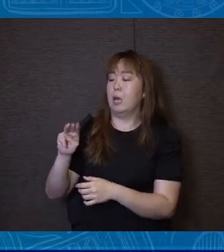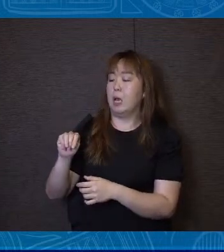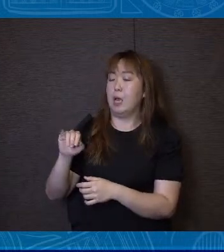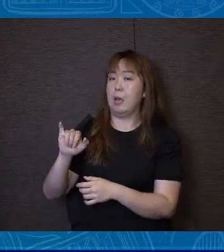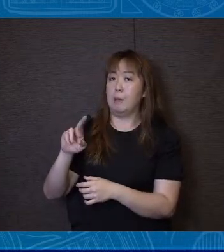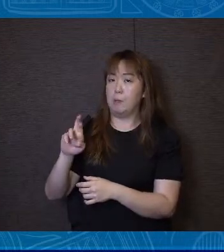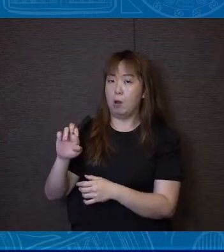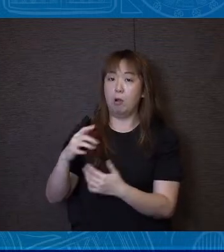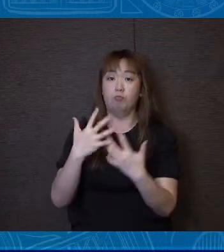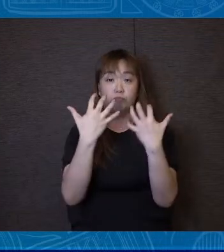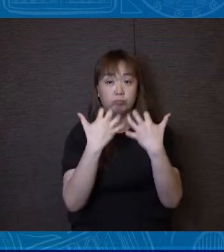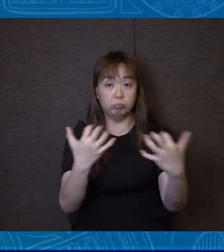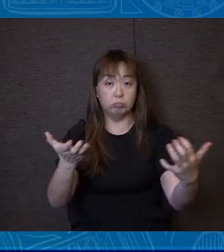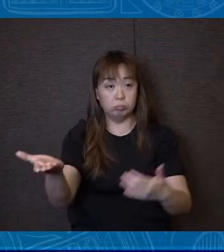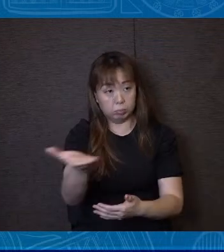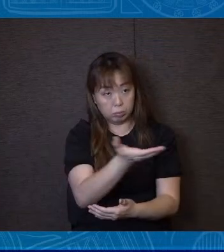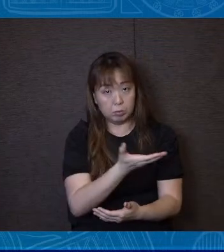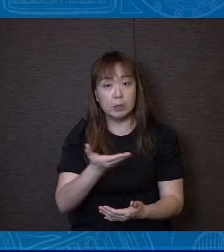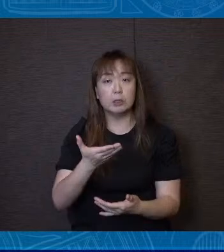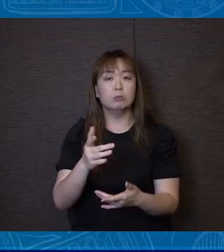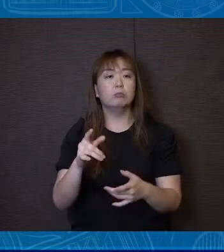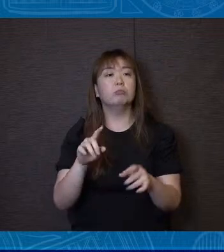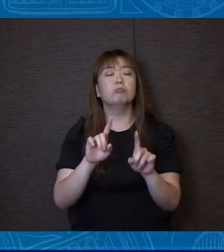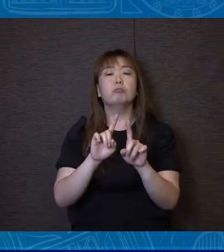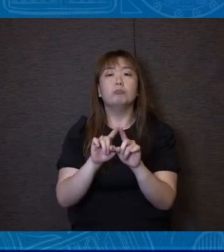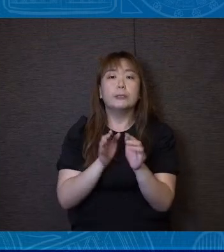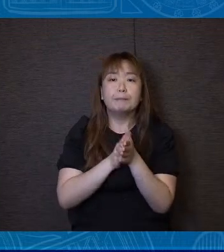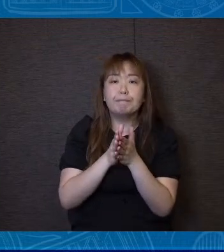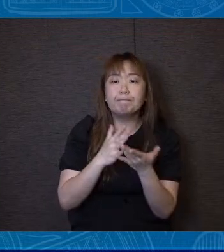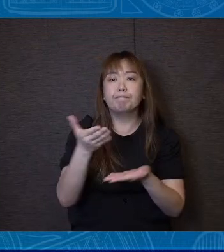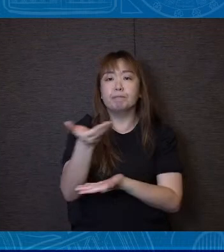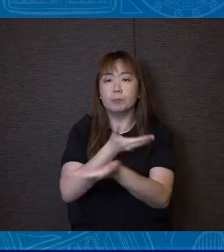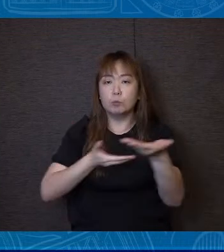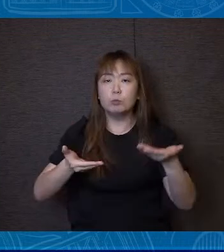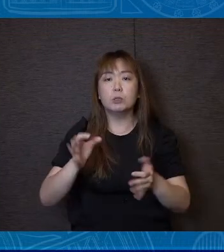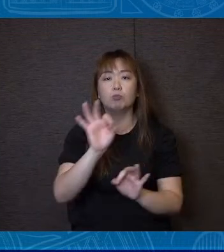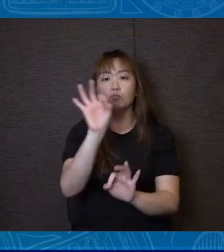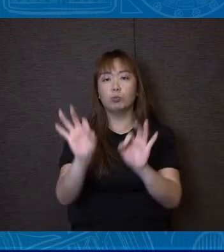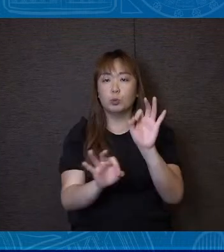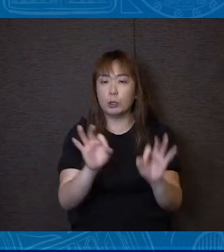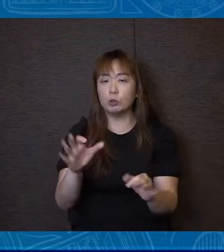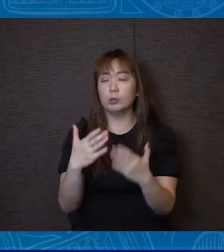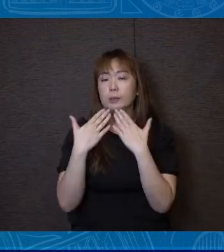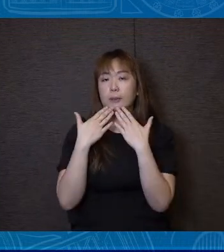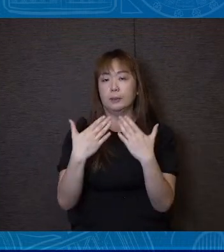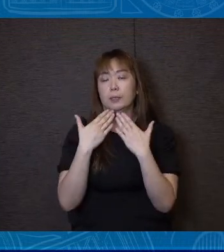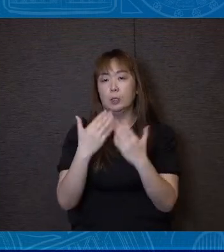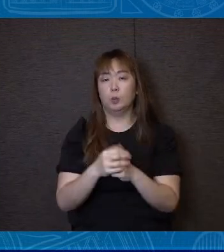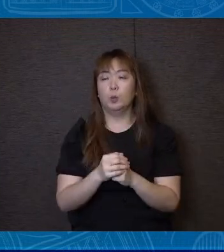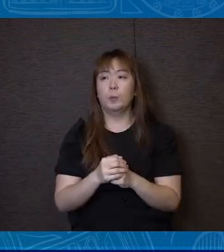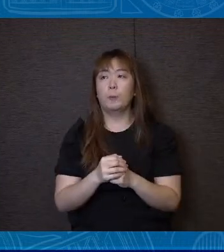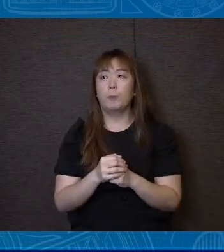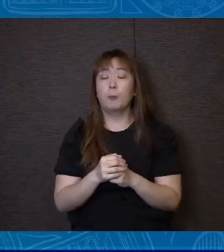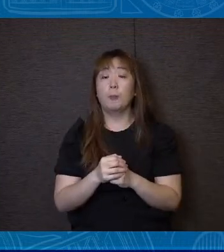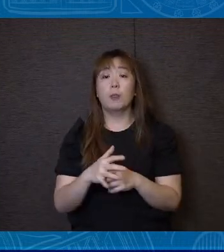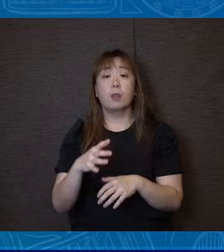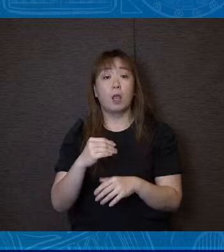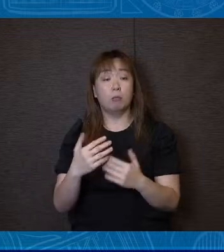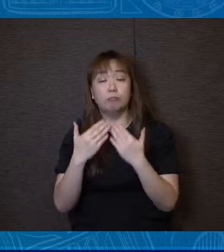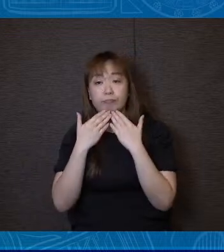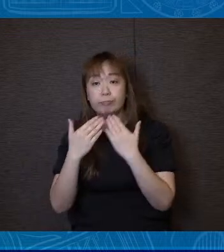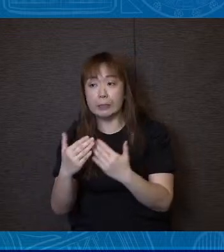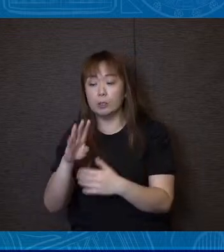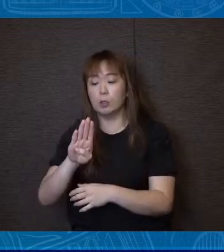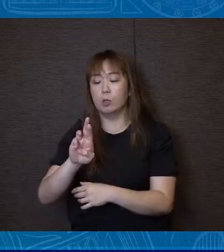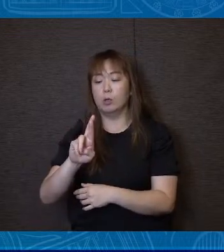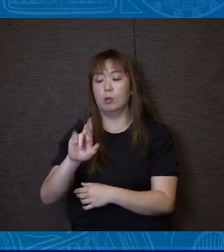the audience for your interest and your questions, and also especially thank you,